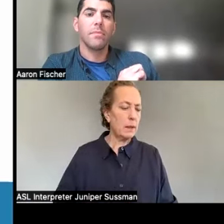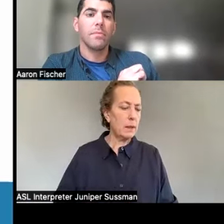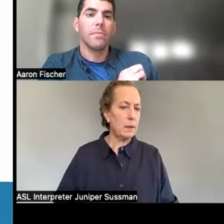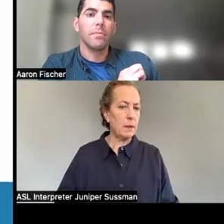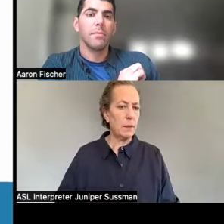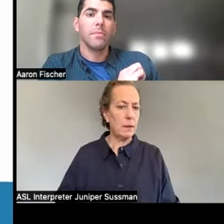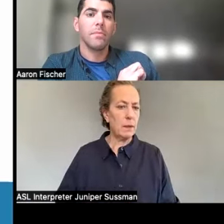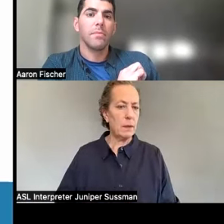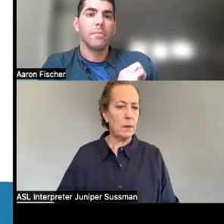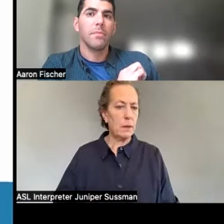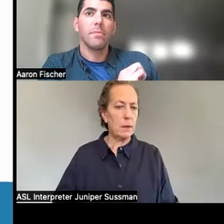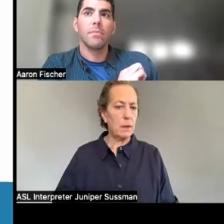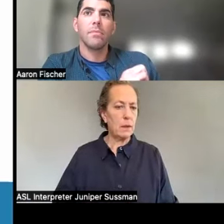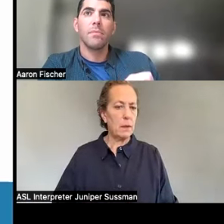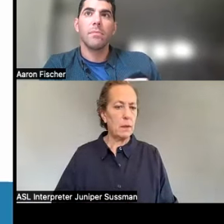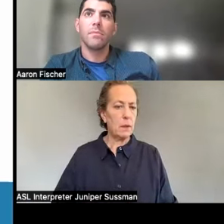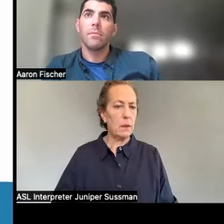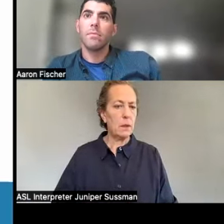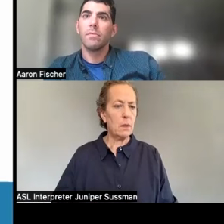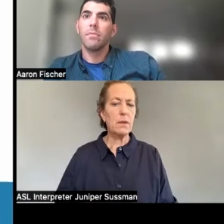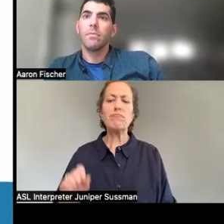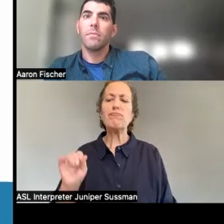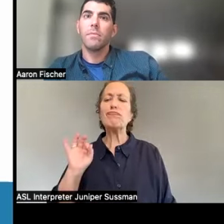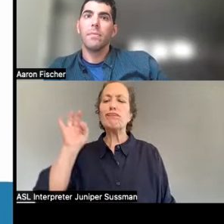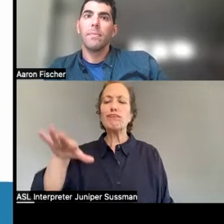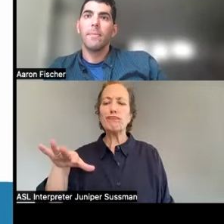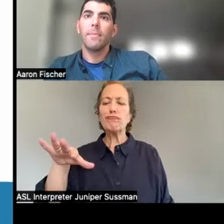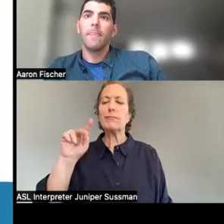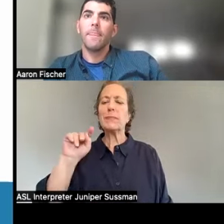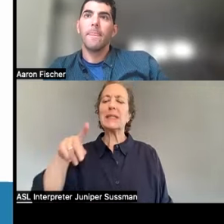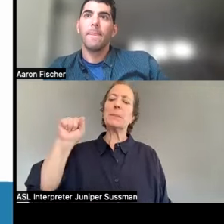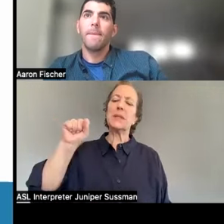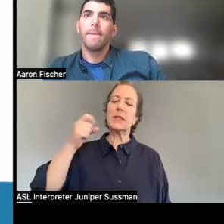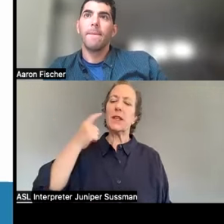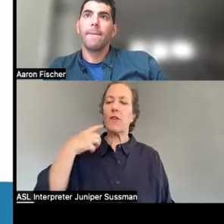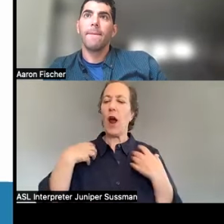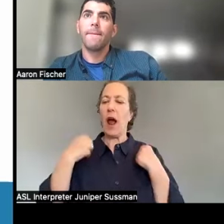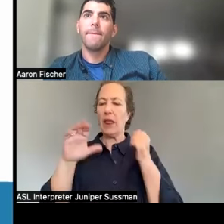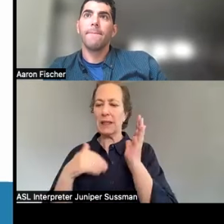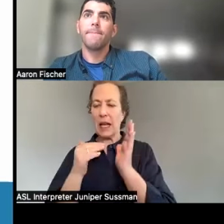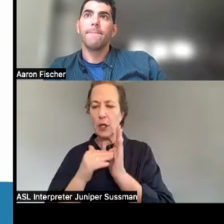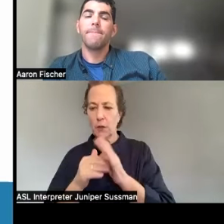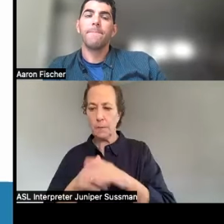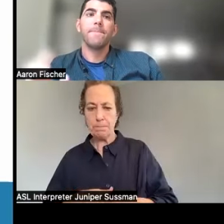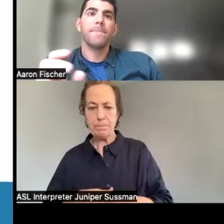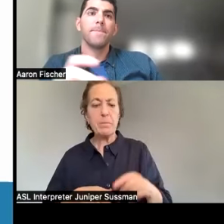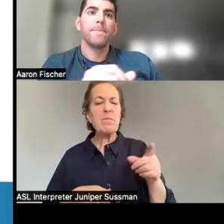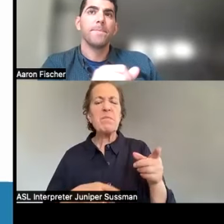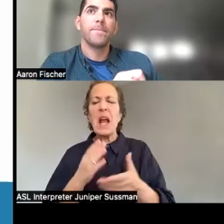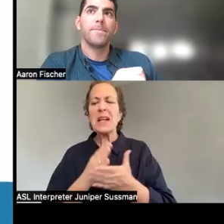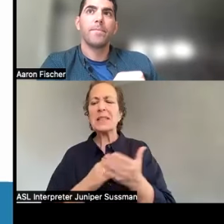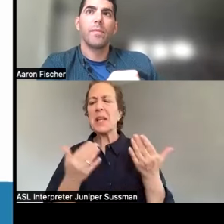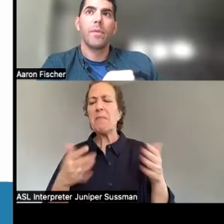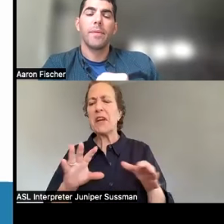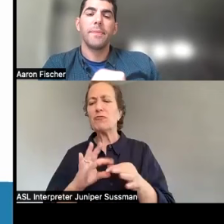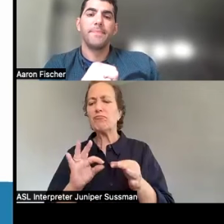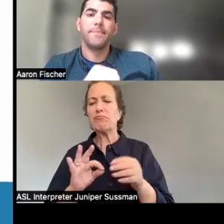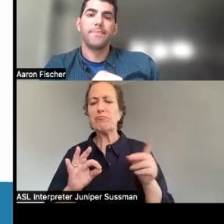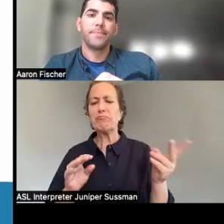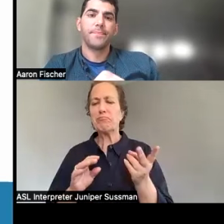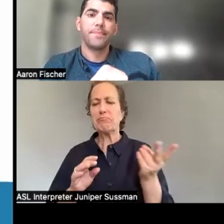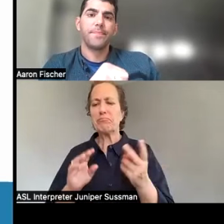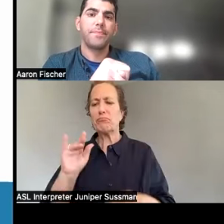So I'm going to review some tips for health centers. Many are reiterated from what Brian and Erin have already talked